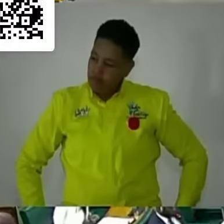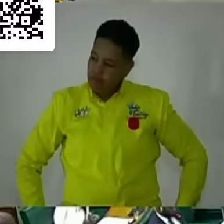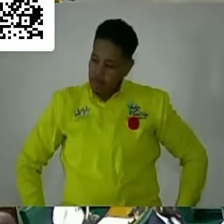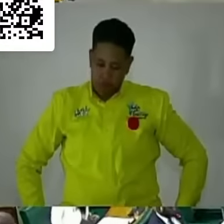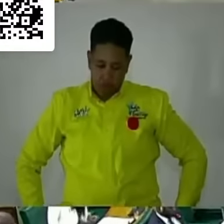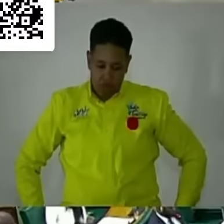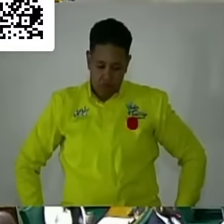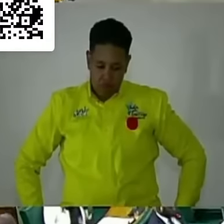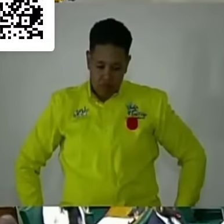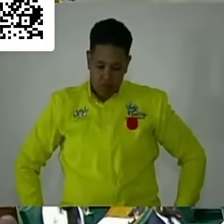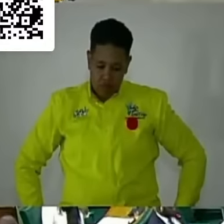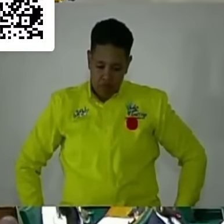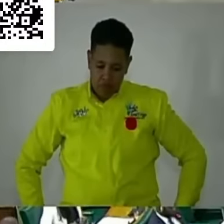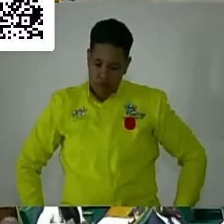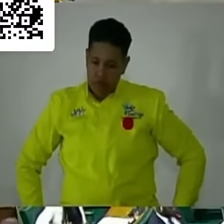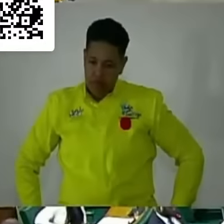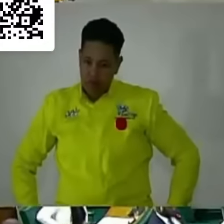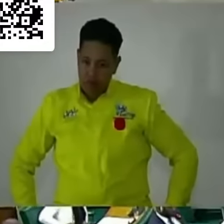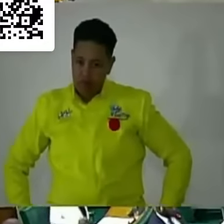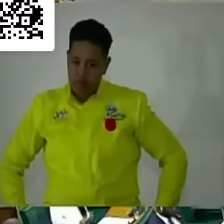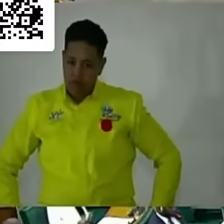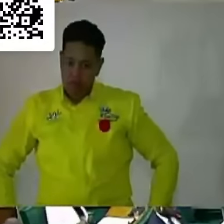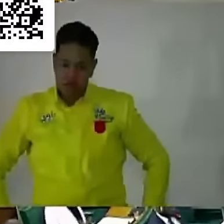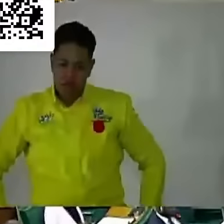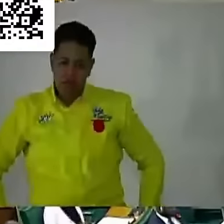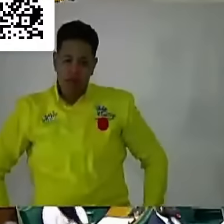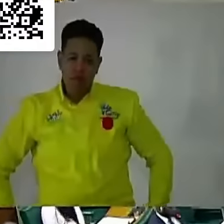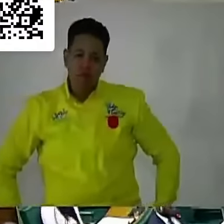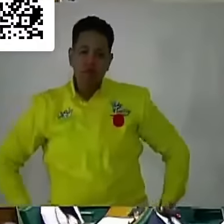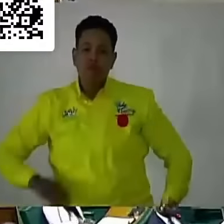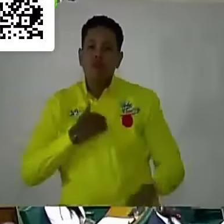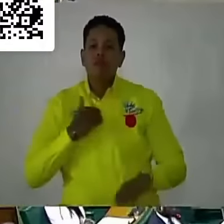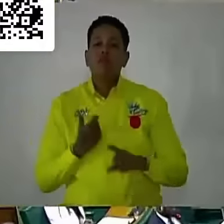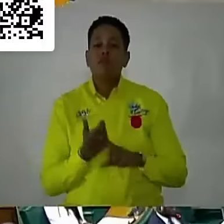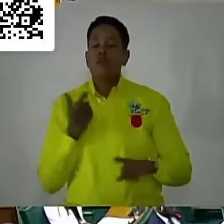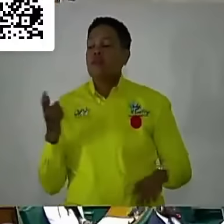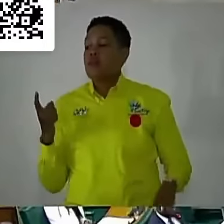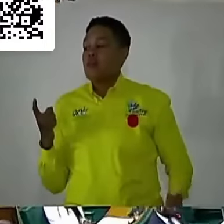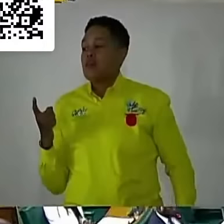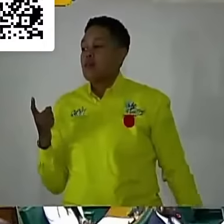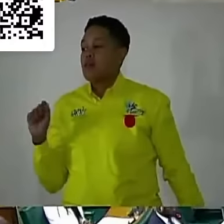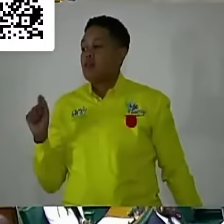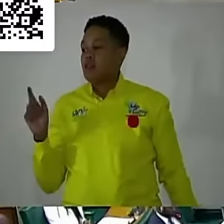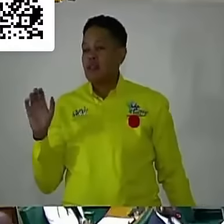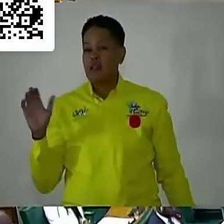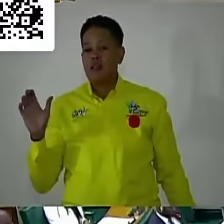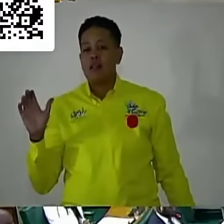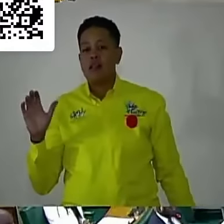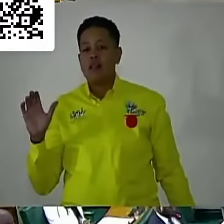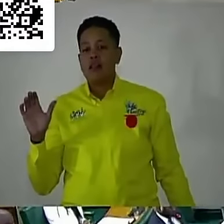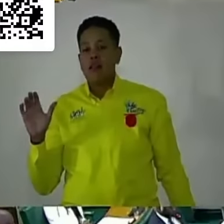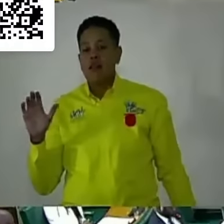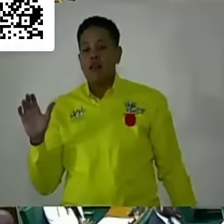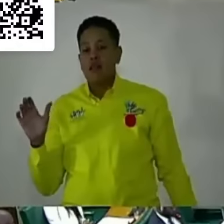Next is the member from St. Catherine.